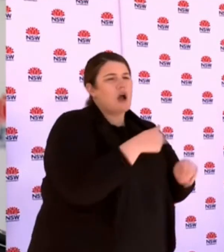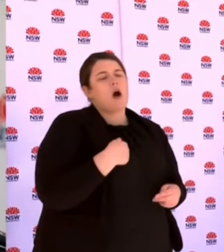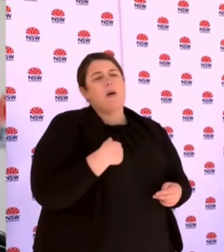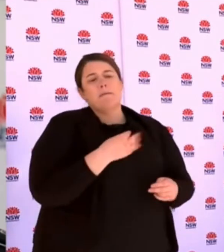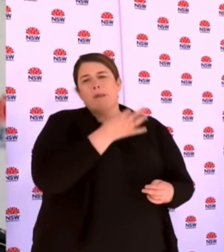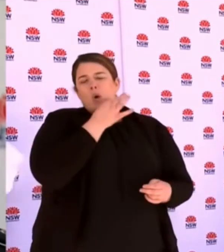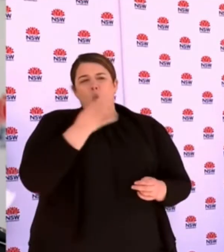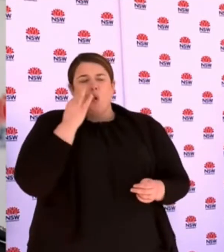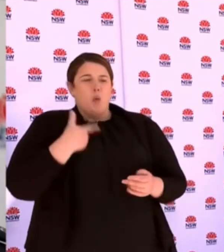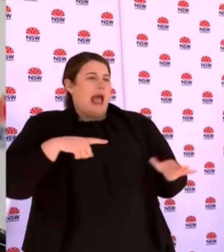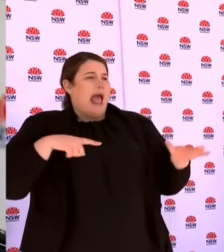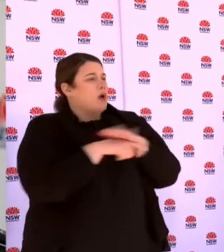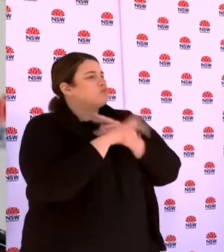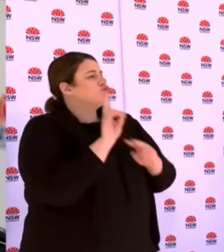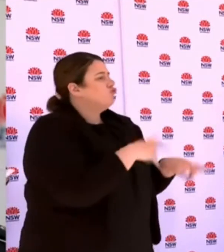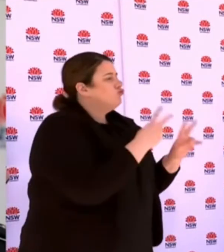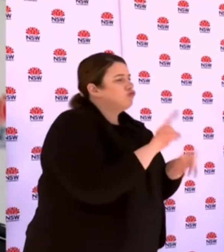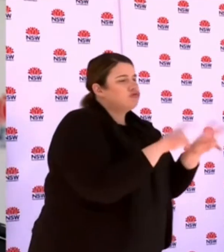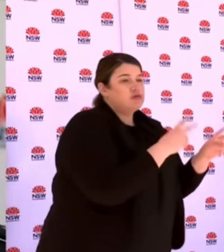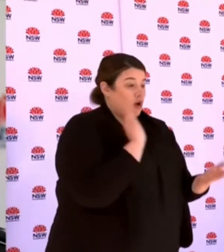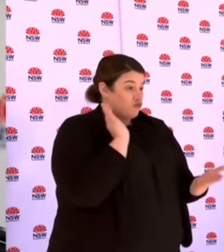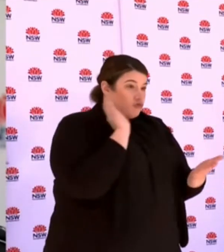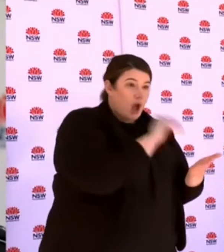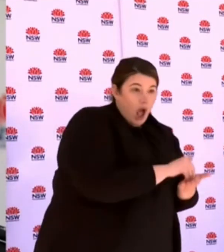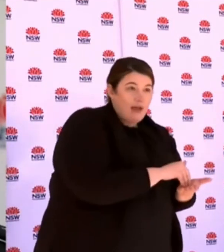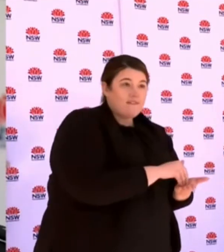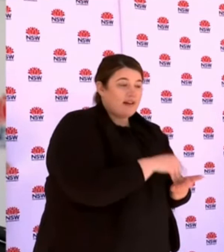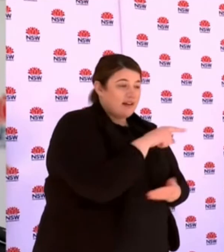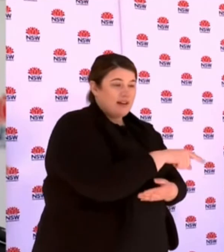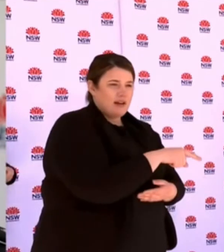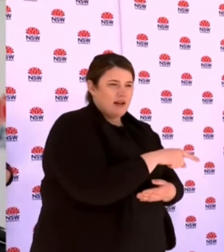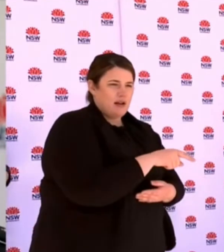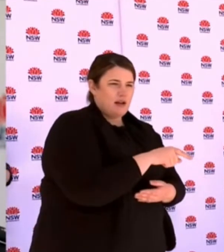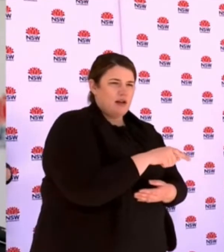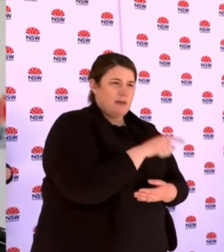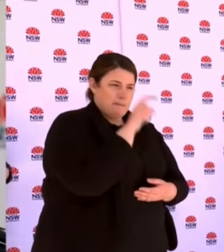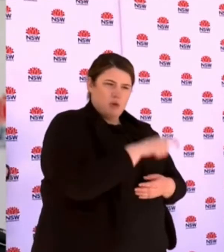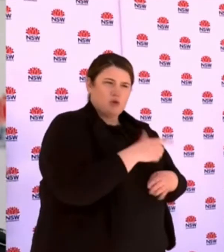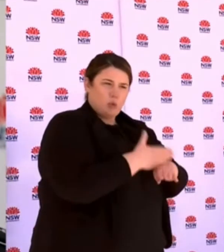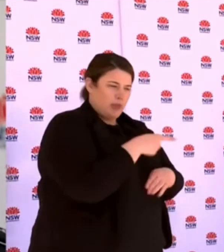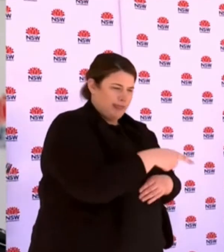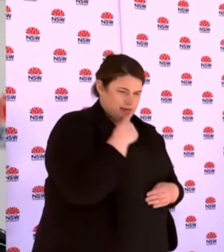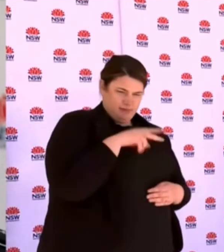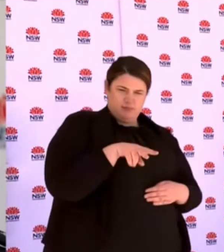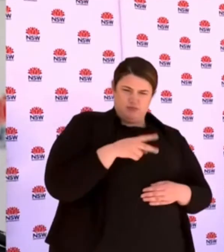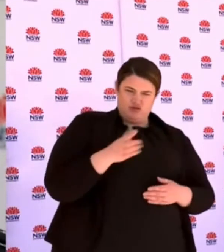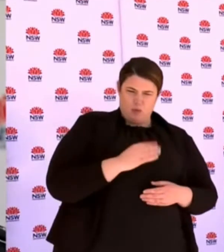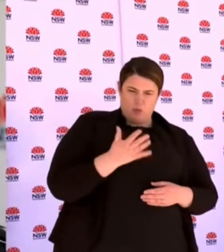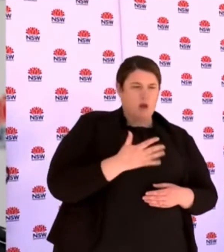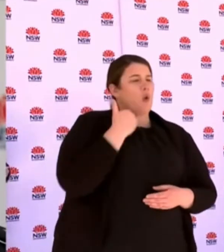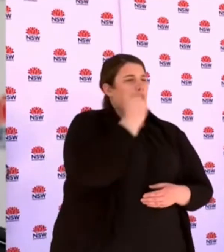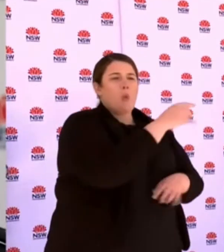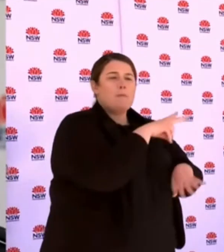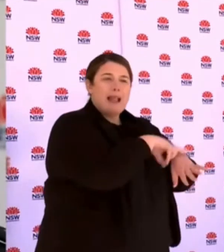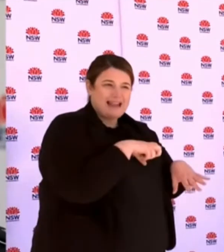the example or the reason that they gave. Once they got to Jenolan Caves, the tour operator there realised where they were from,